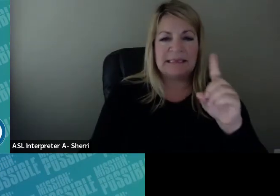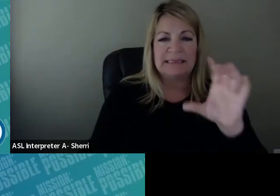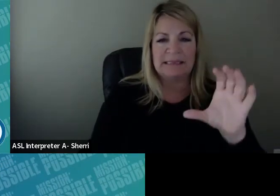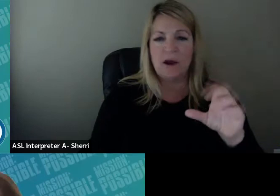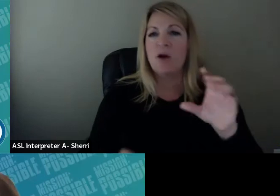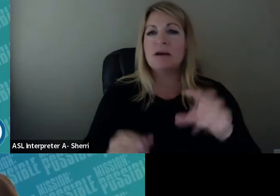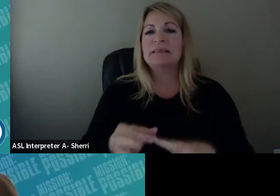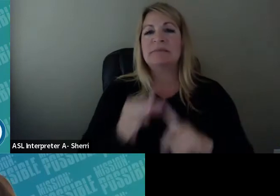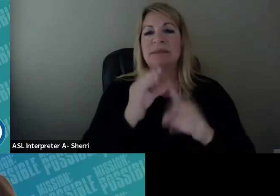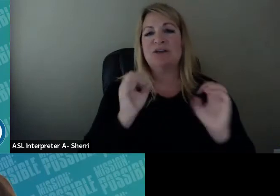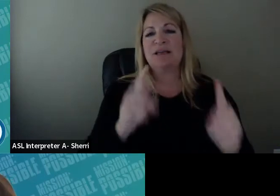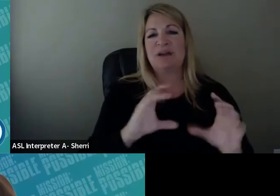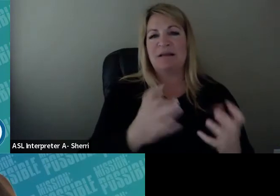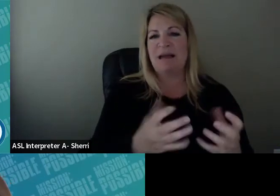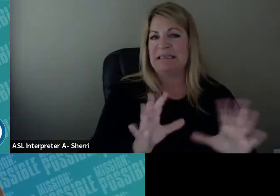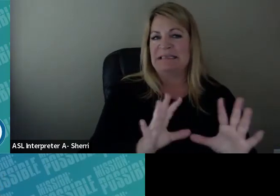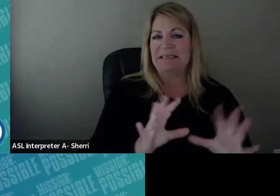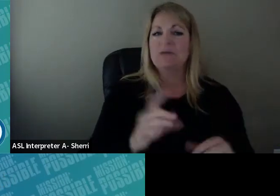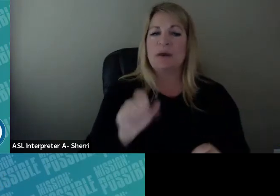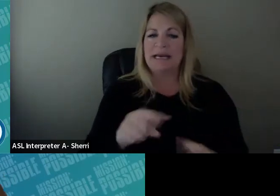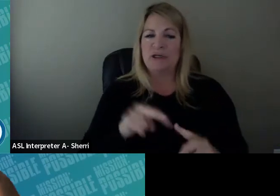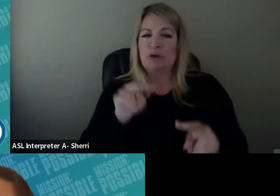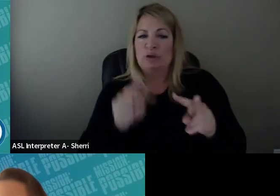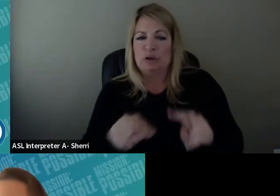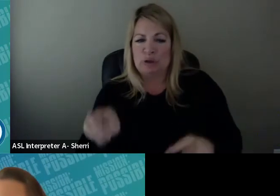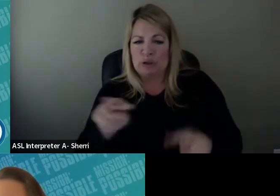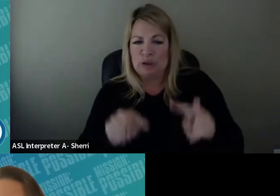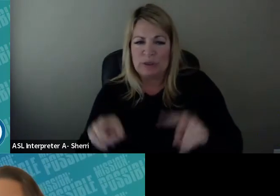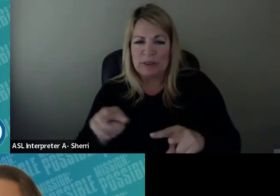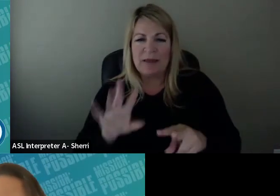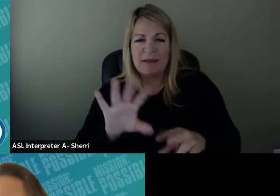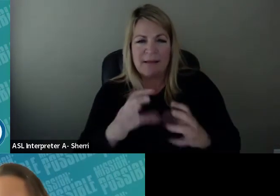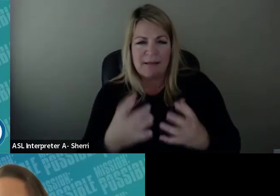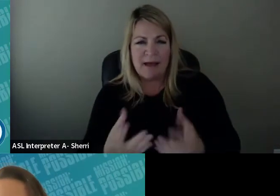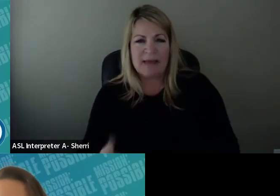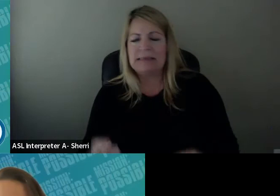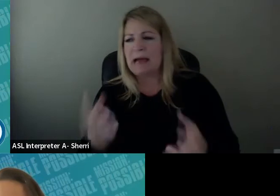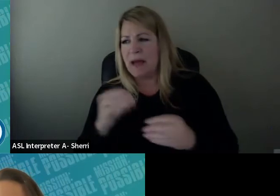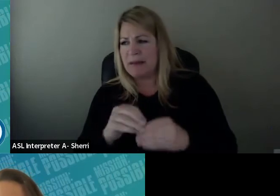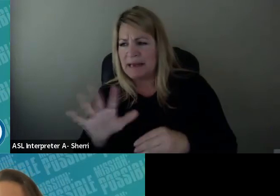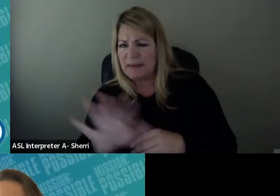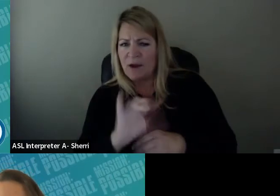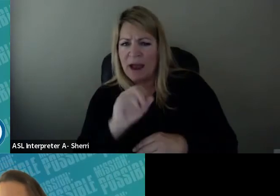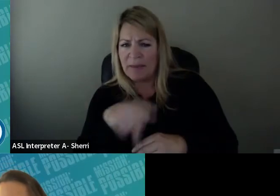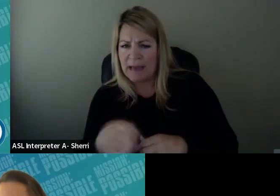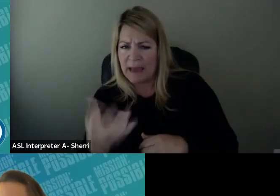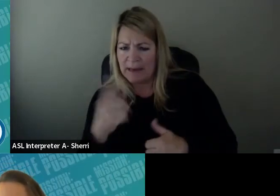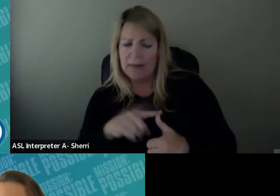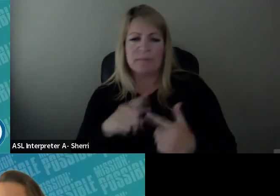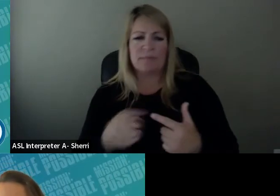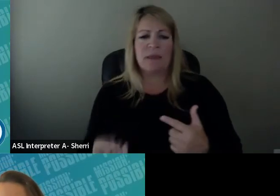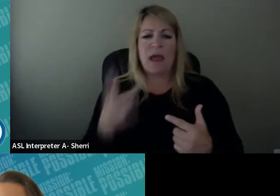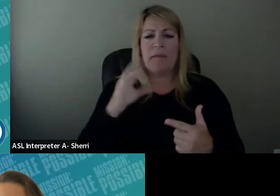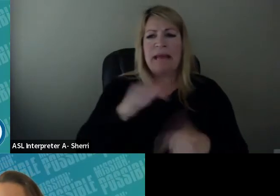education class. So we really need to take a look at the dynamics of the class. How many students are with IEPs? How many students are